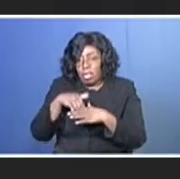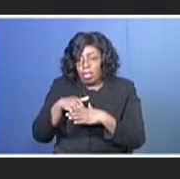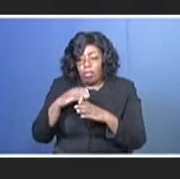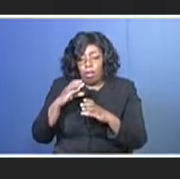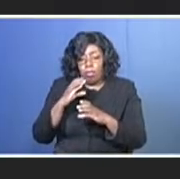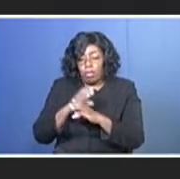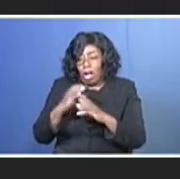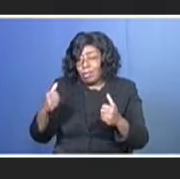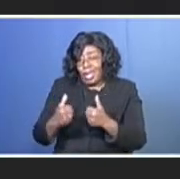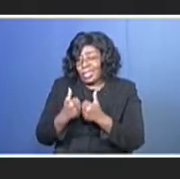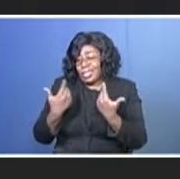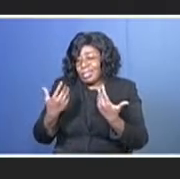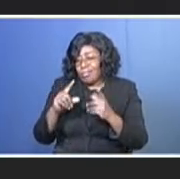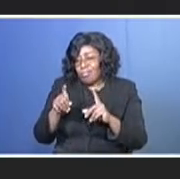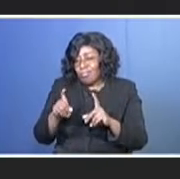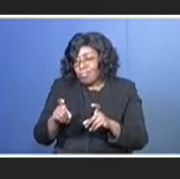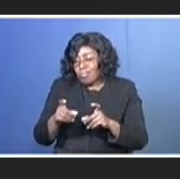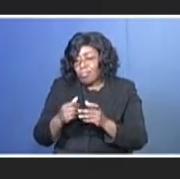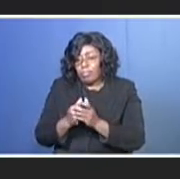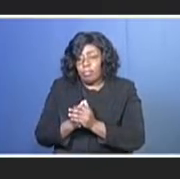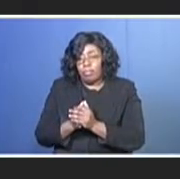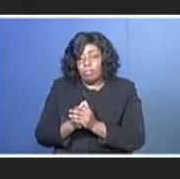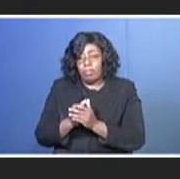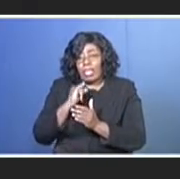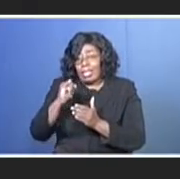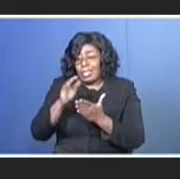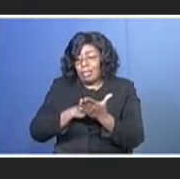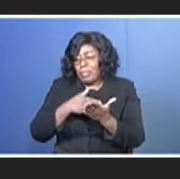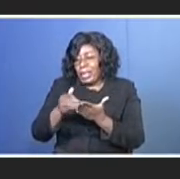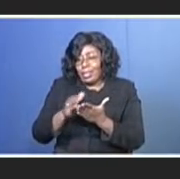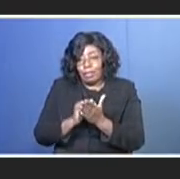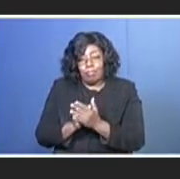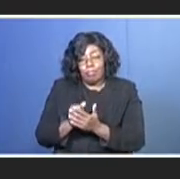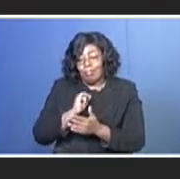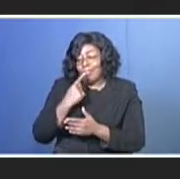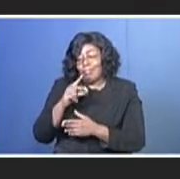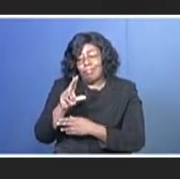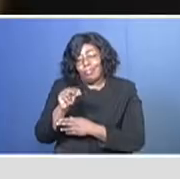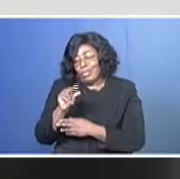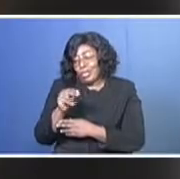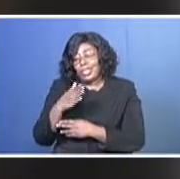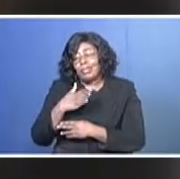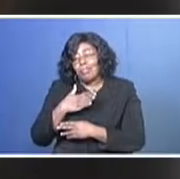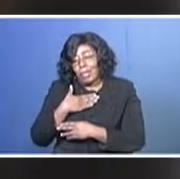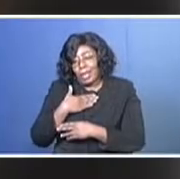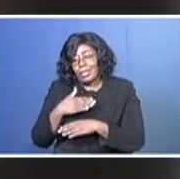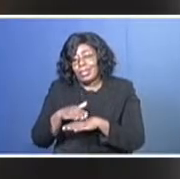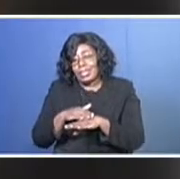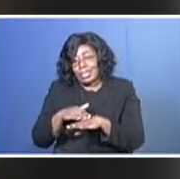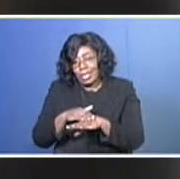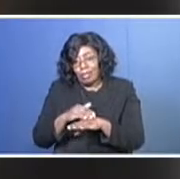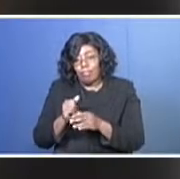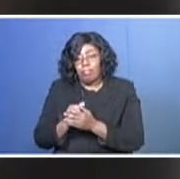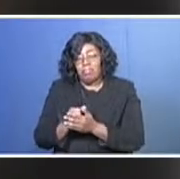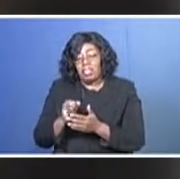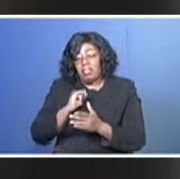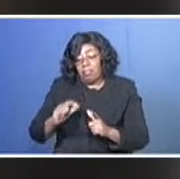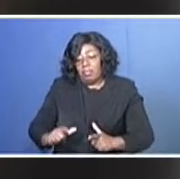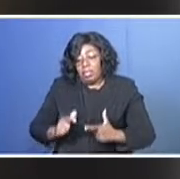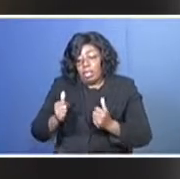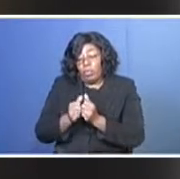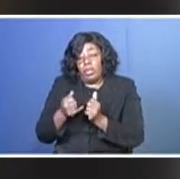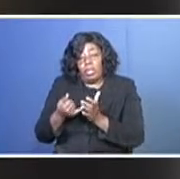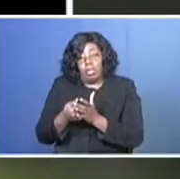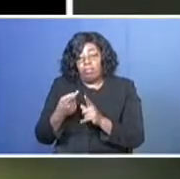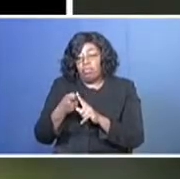accident? Is it paint? Like, no, it's my skin. I lived with it from I was